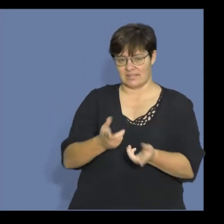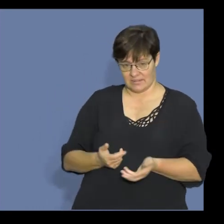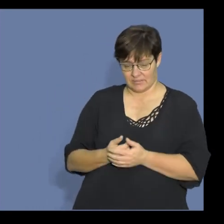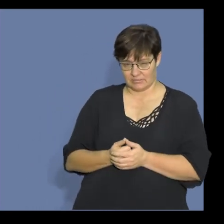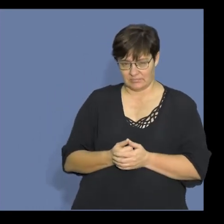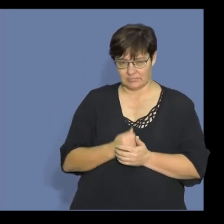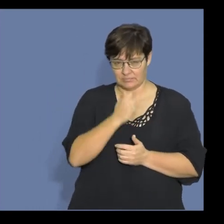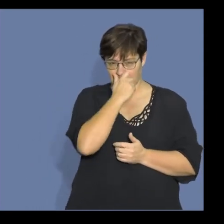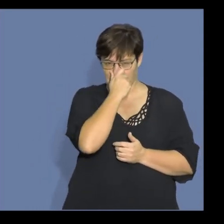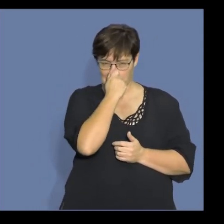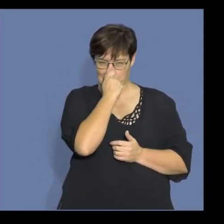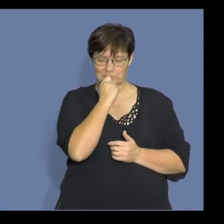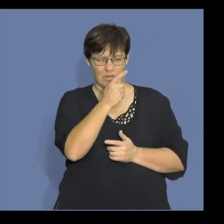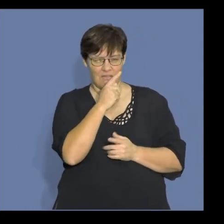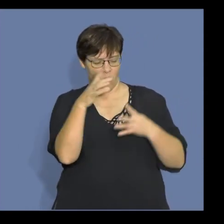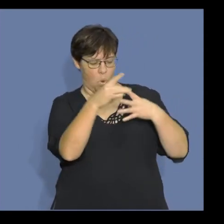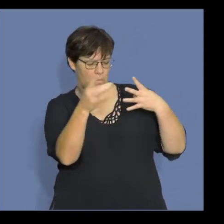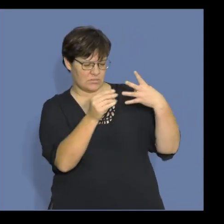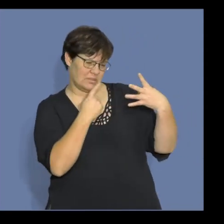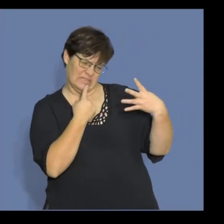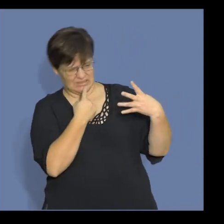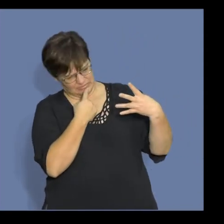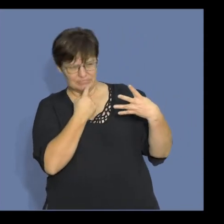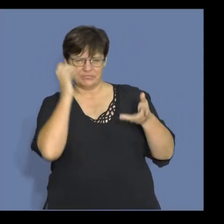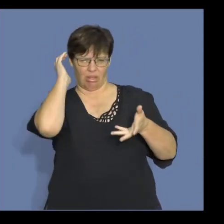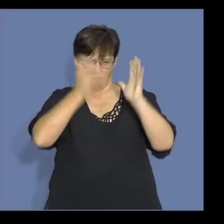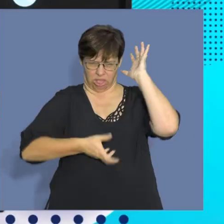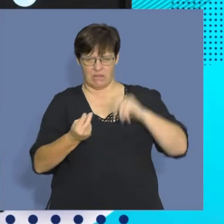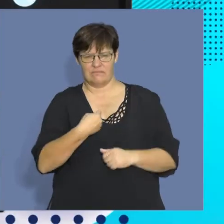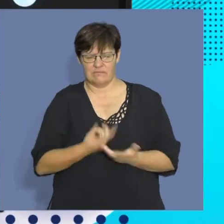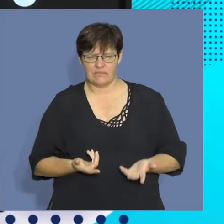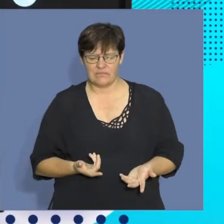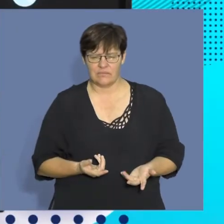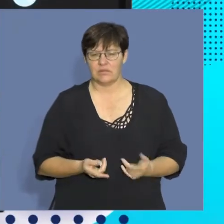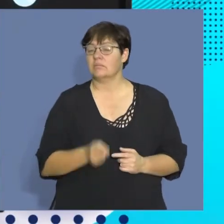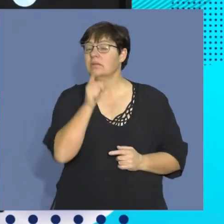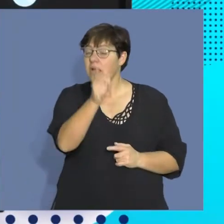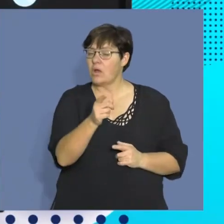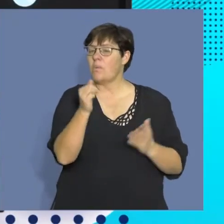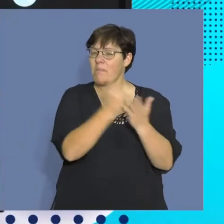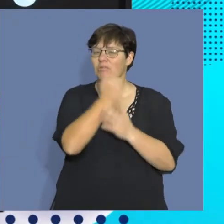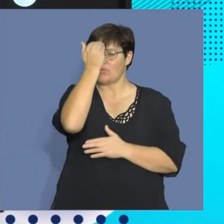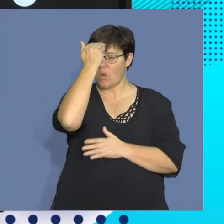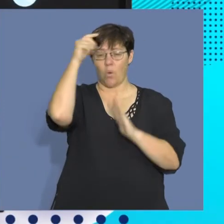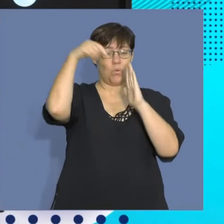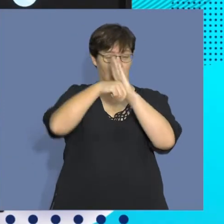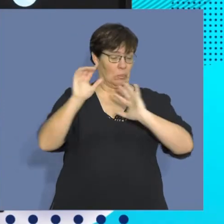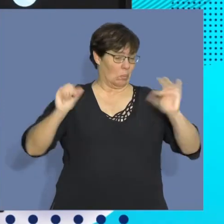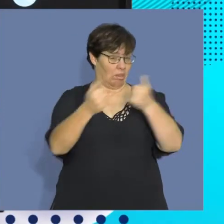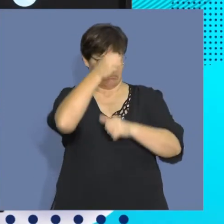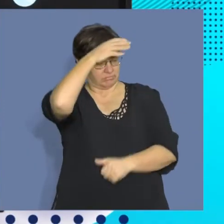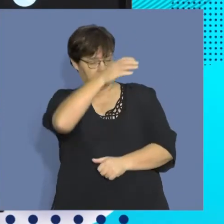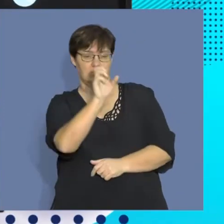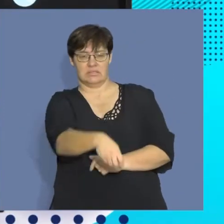get options that are confusing. And so in this next question, you've got to be able to know your content really